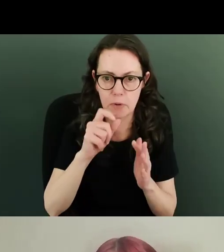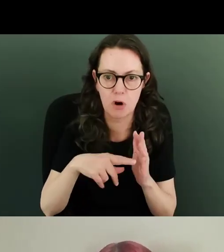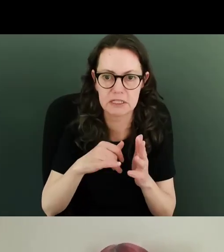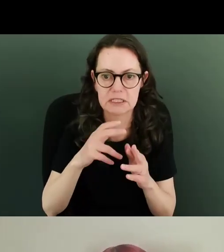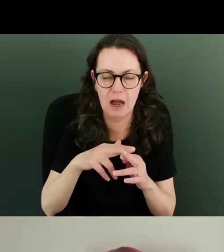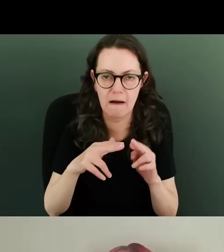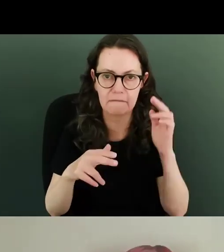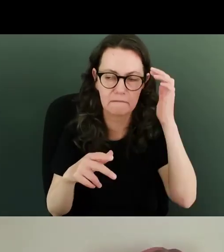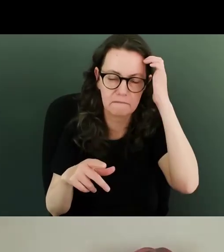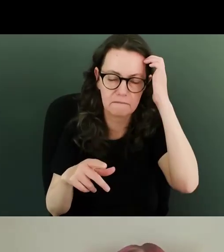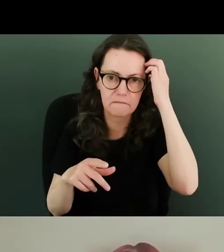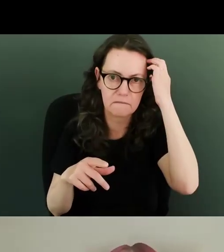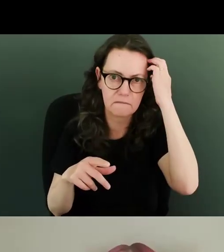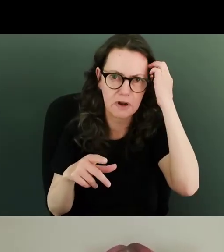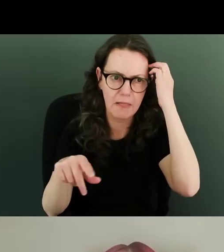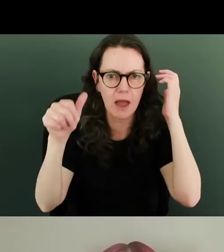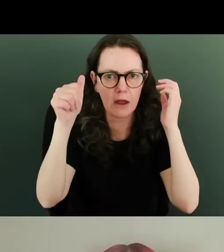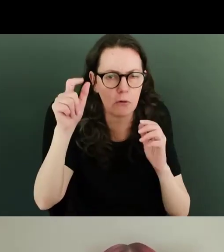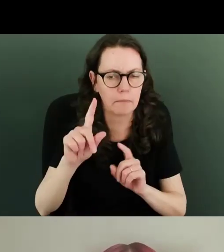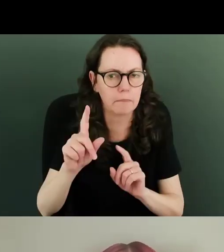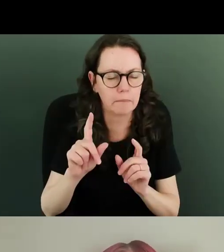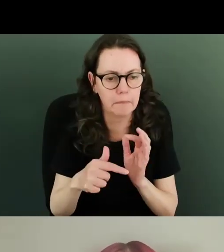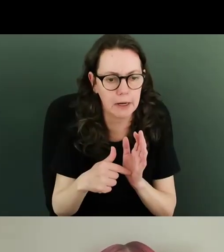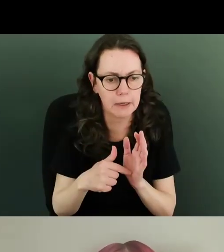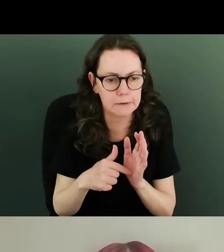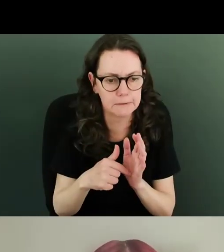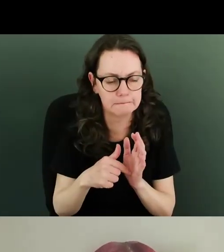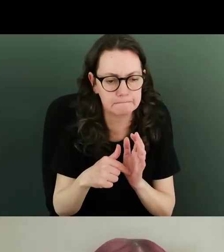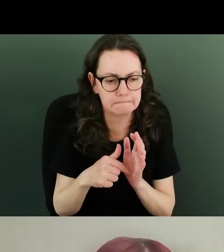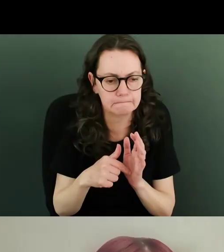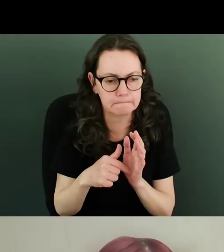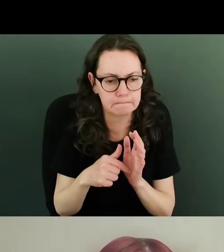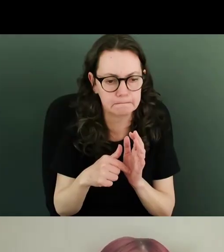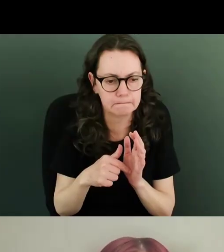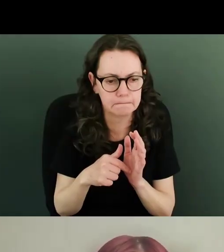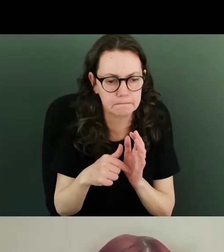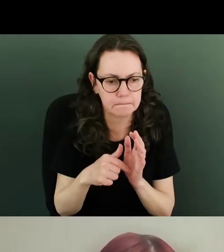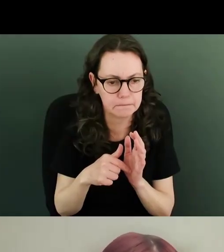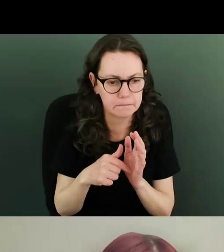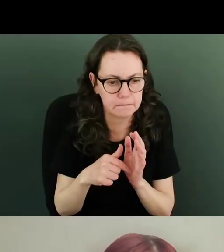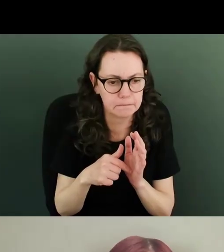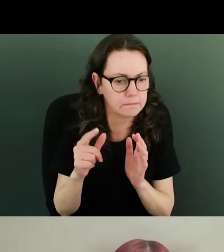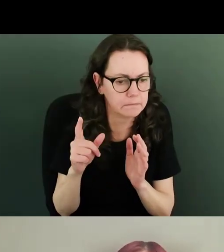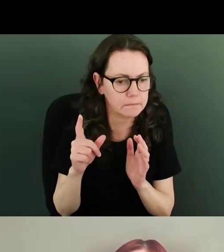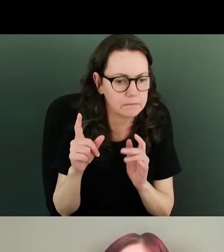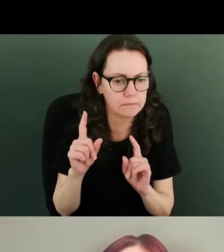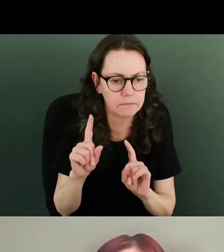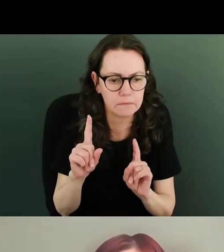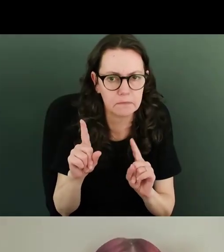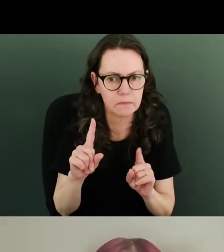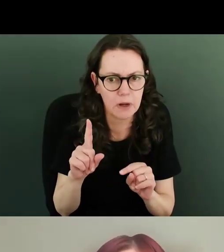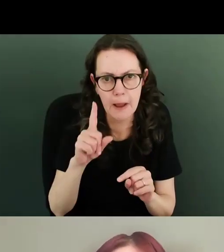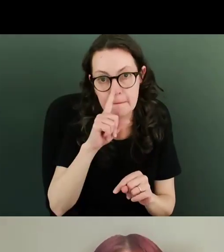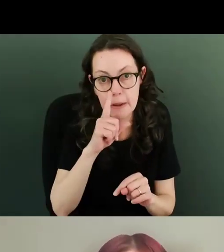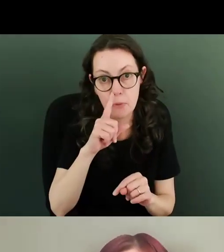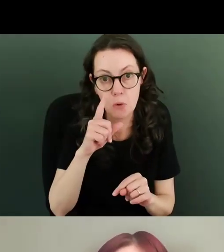able to speak to this, but I think something that I think is really important is that people have an